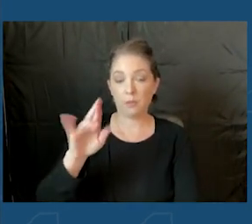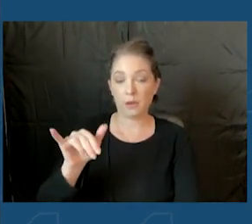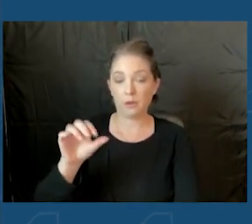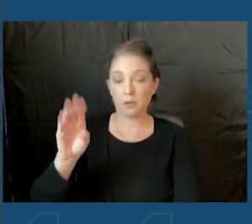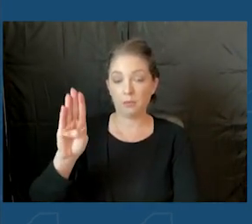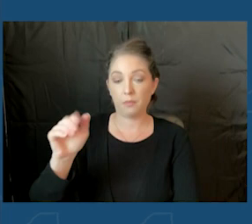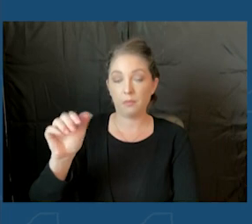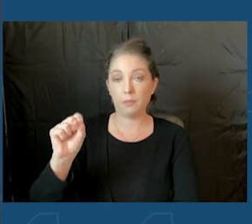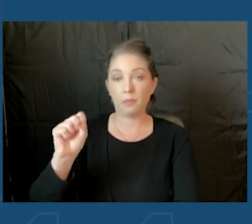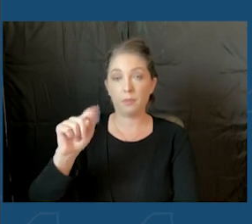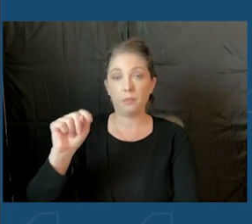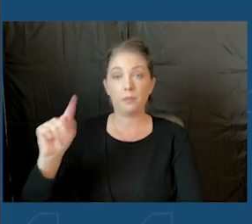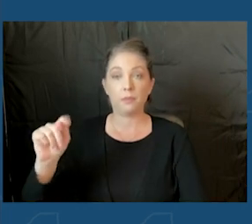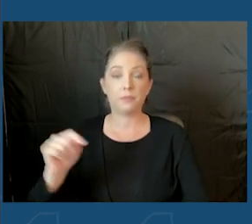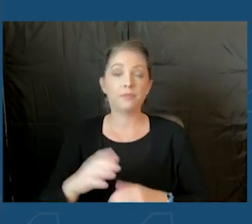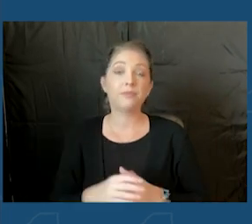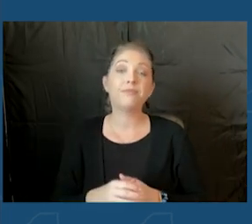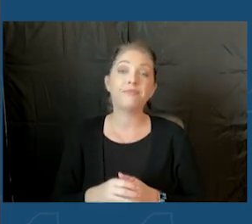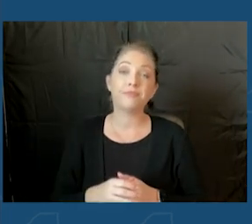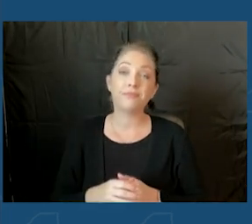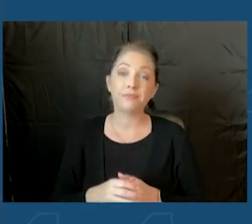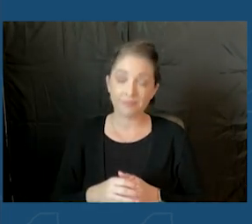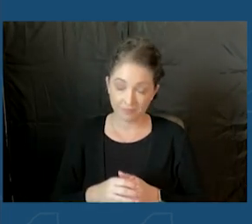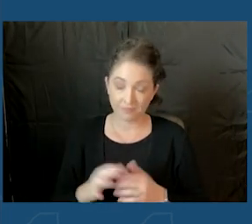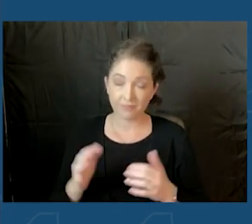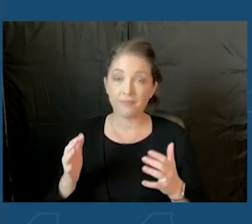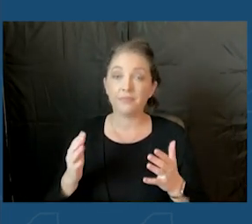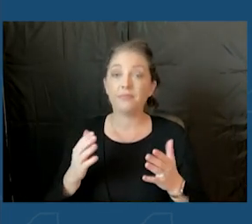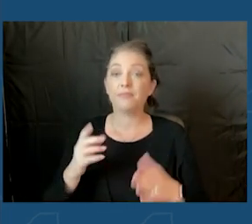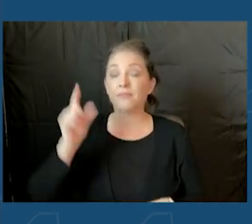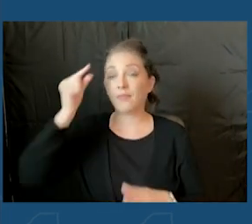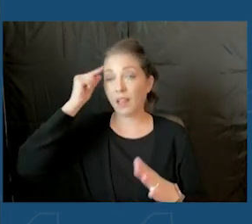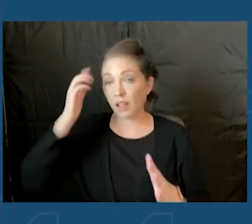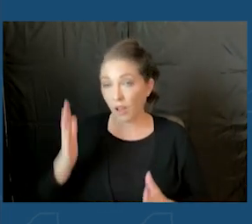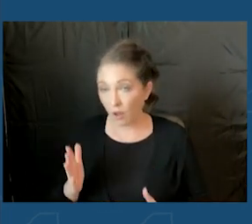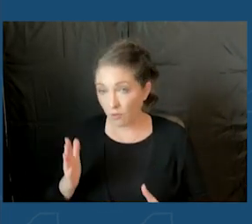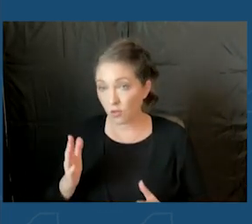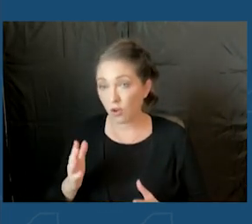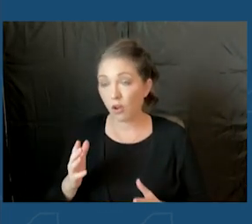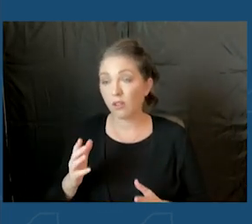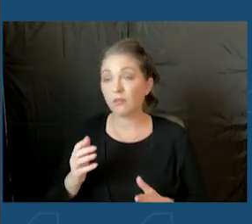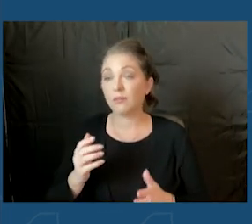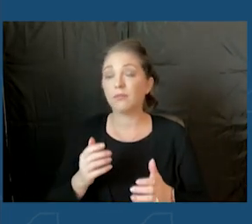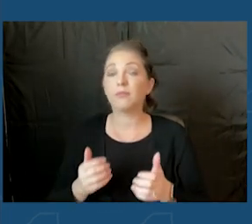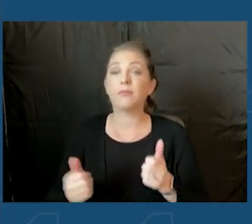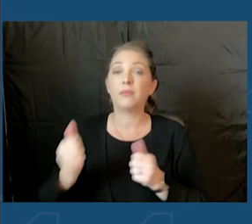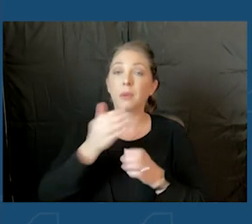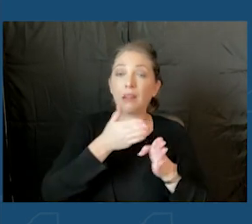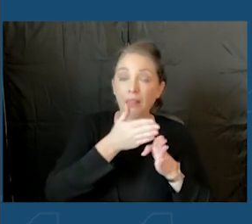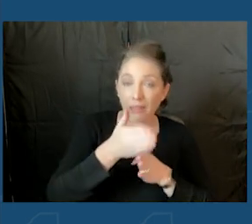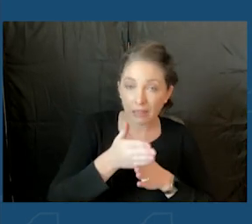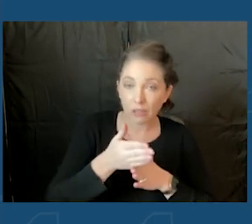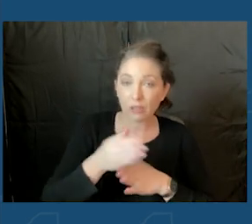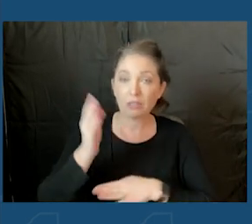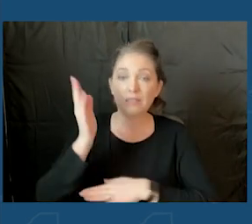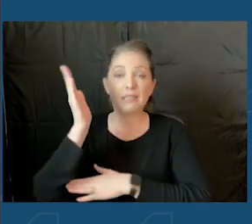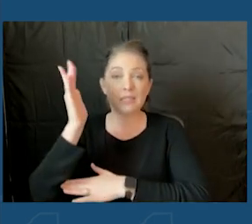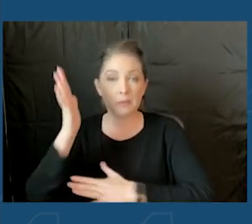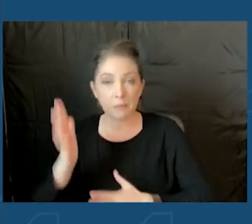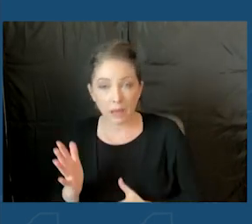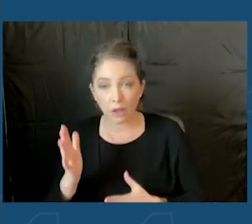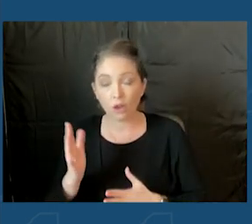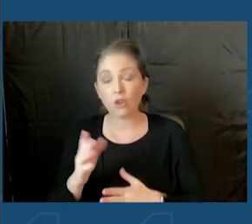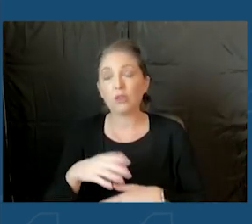Wow. Governor Hochul, Majority Leader Stewart-Cousins, Speaker Hasty, and all of the many